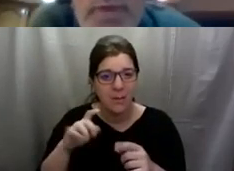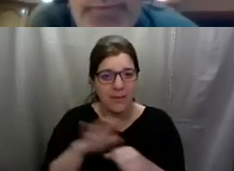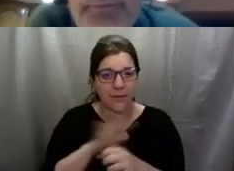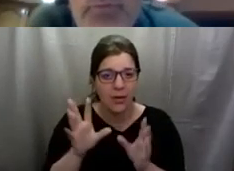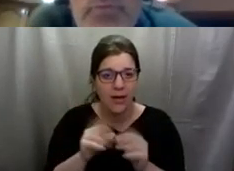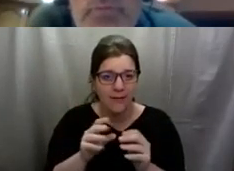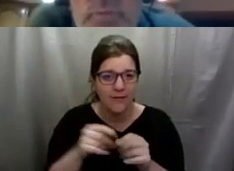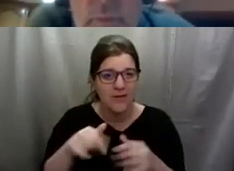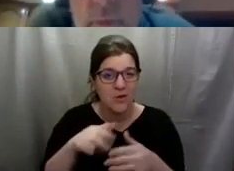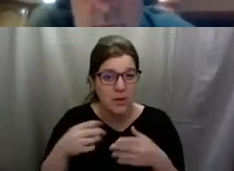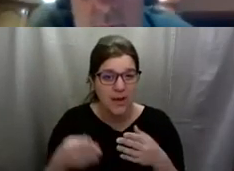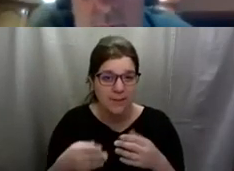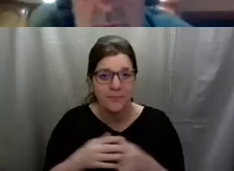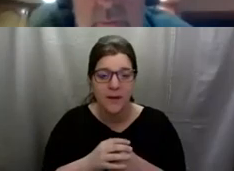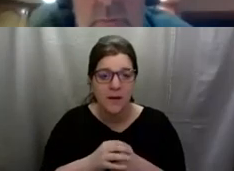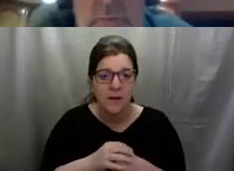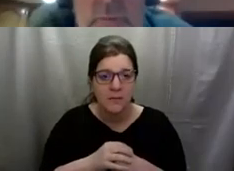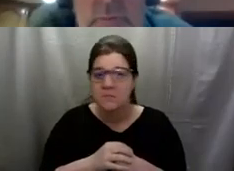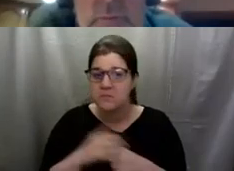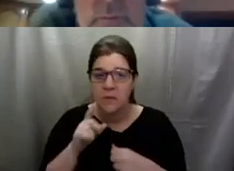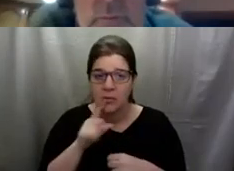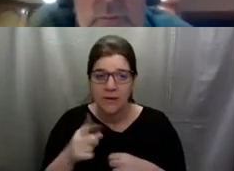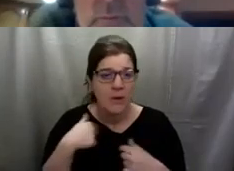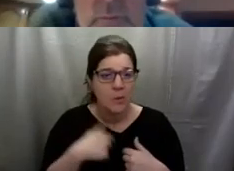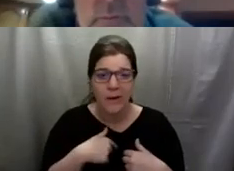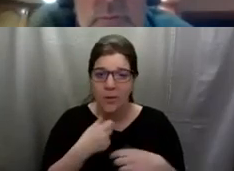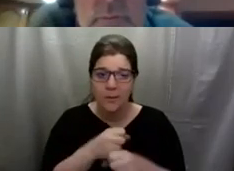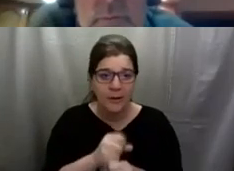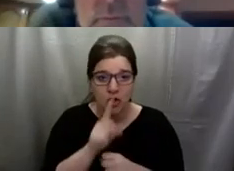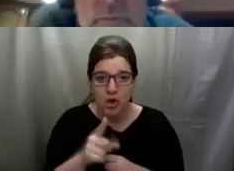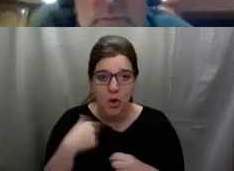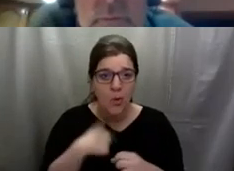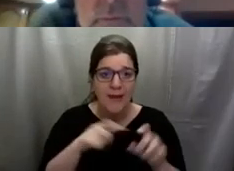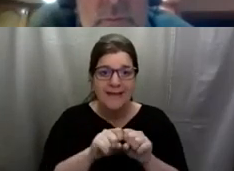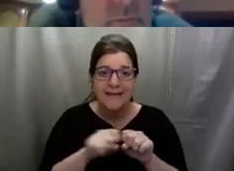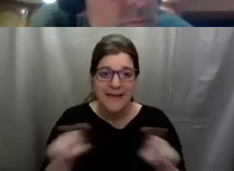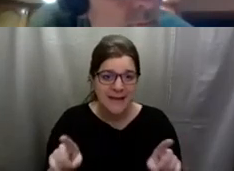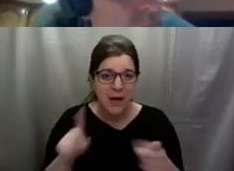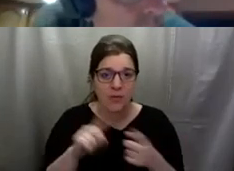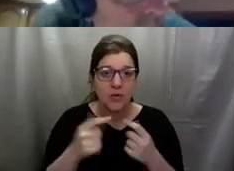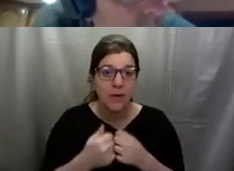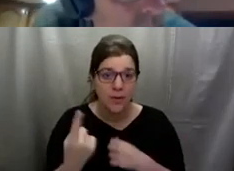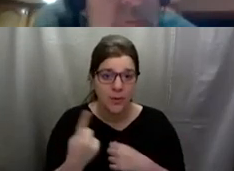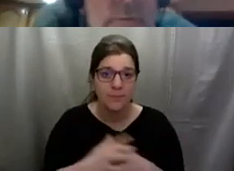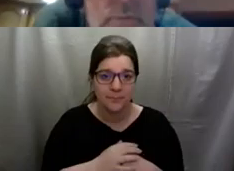weekend, and we will make sure that we send those out to everyone.